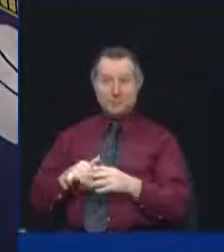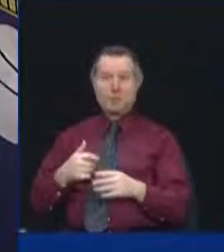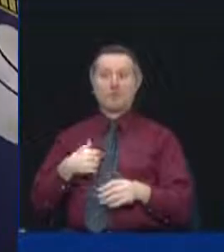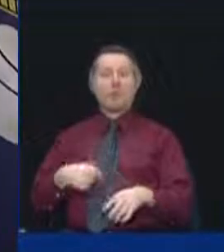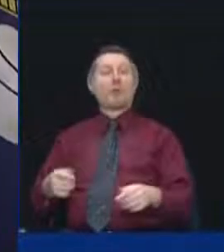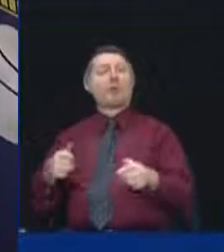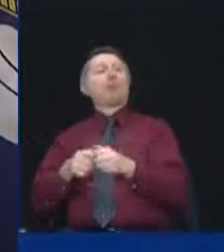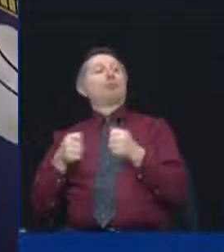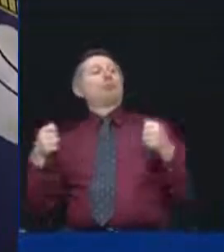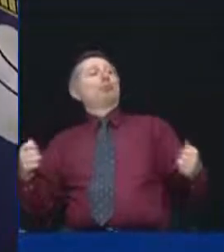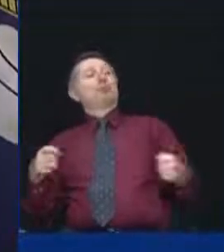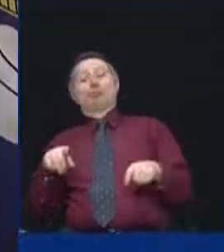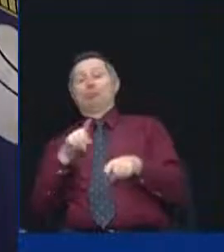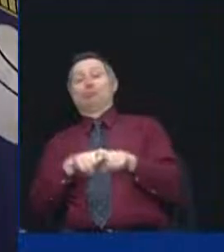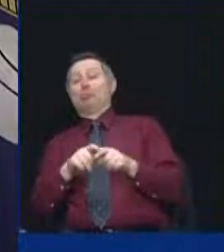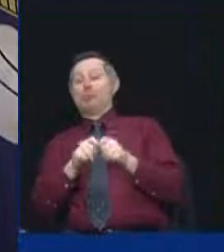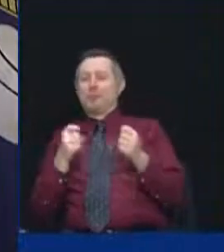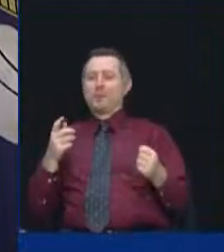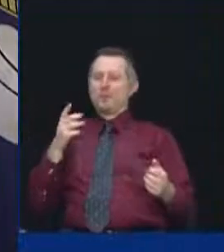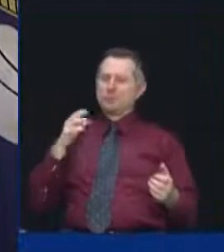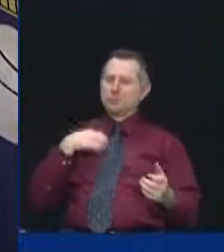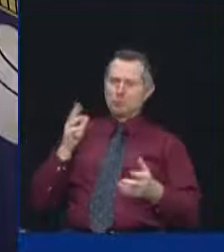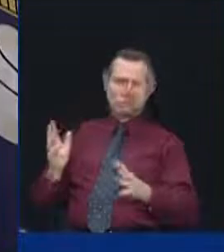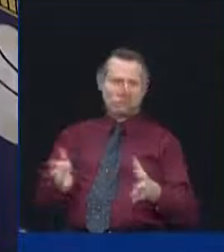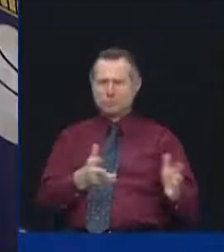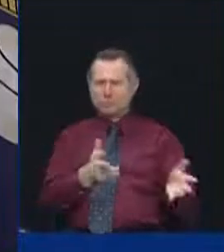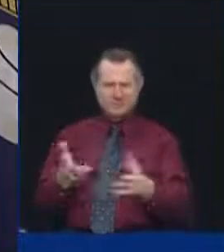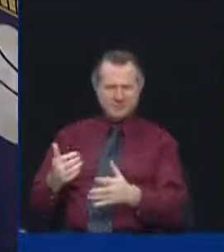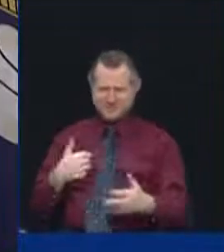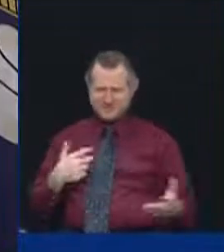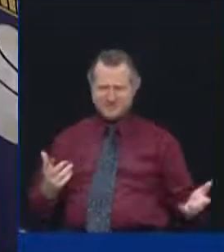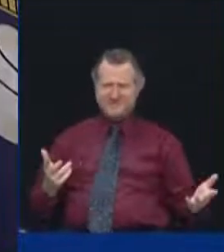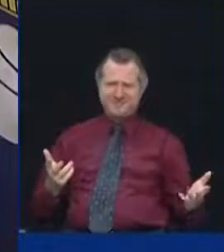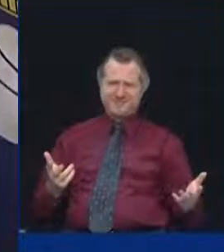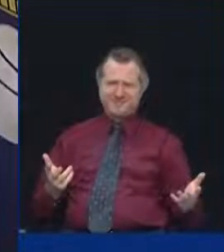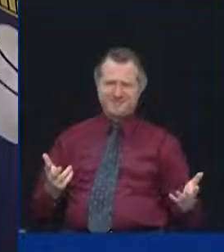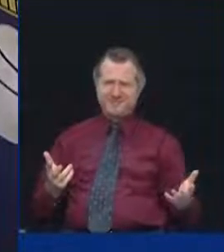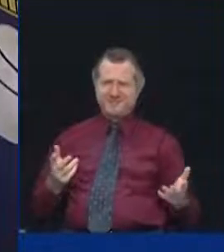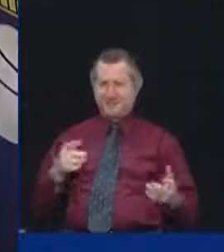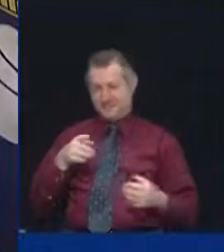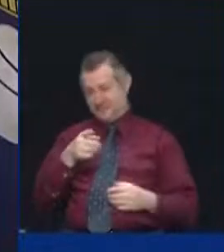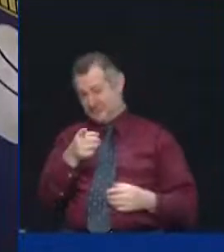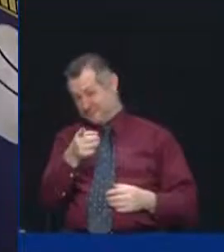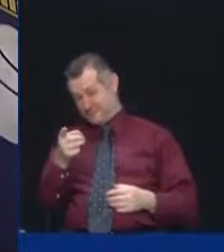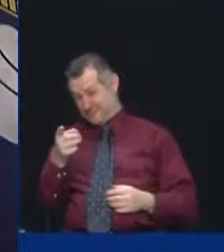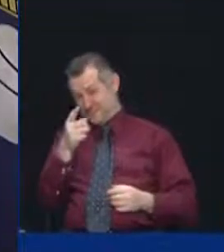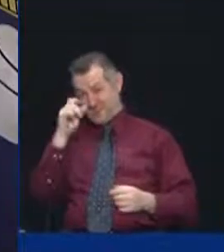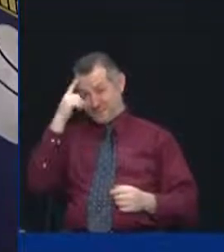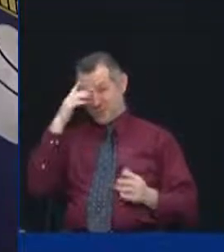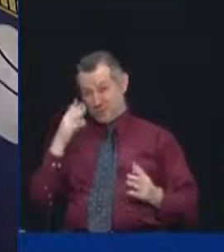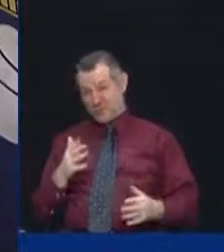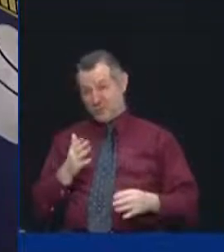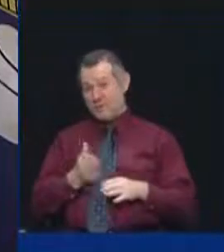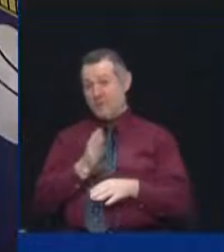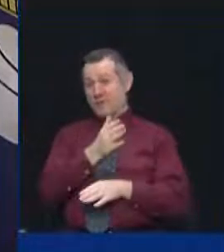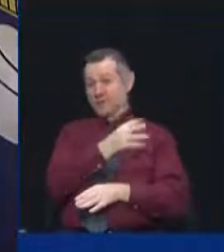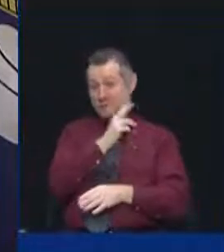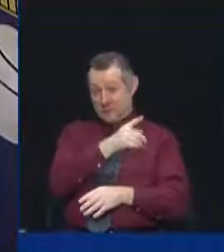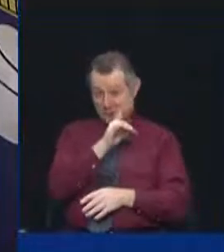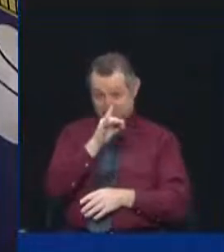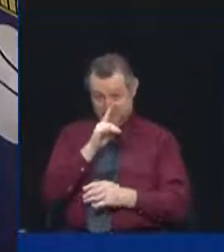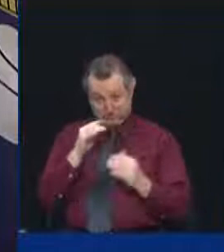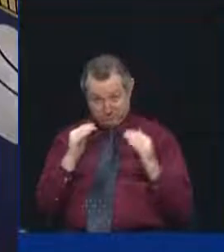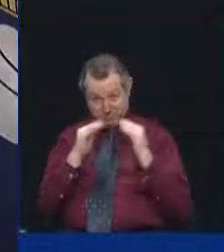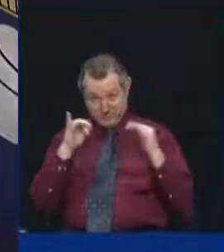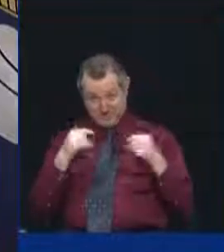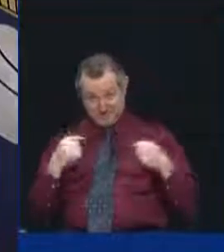people, etc. I don't think you've had a governor who has spent more time in the subways than I